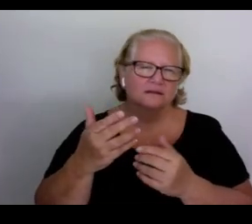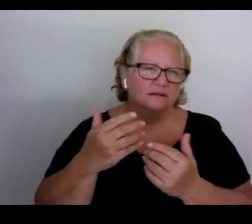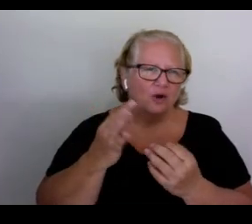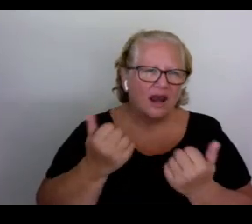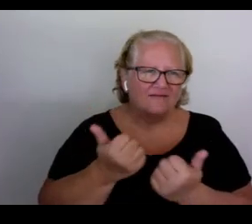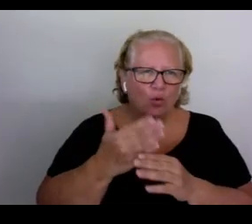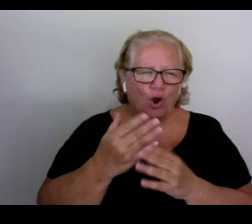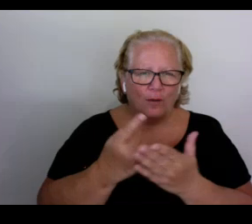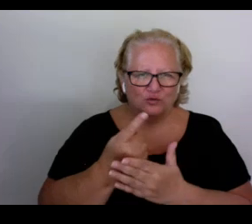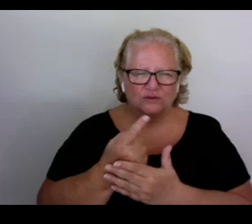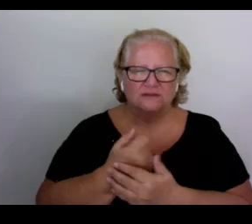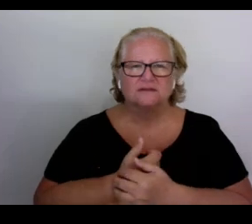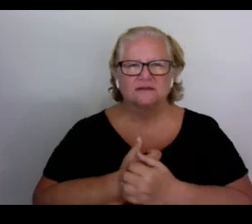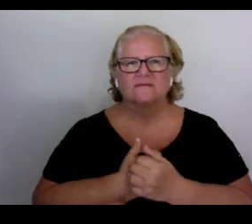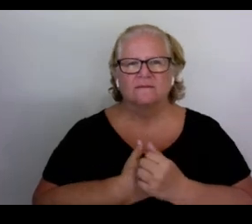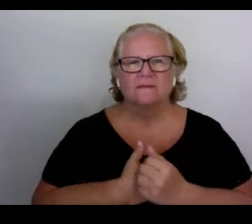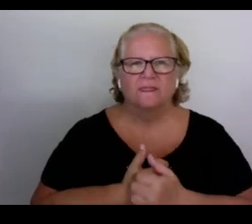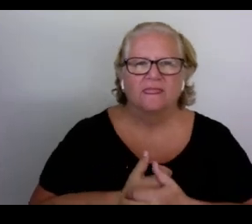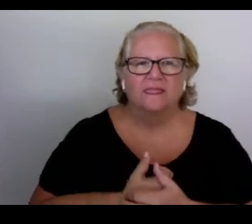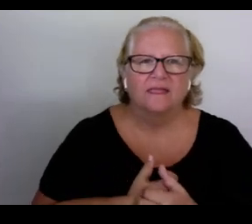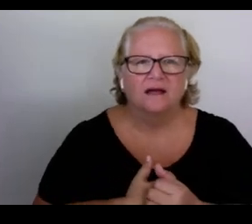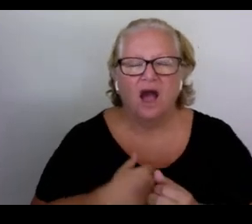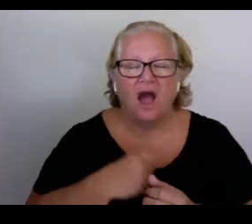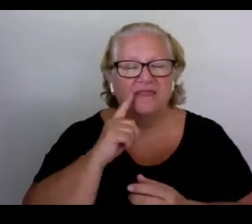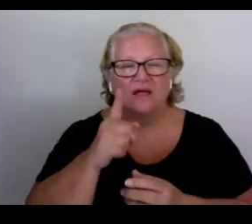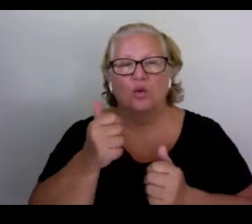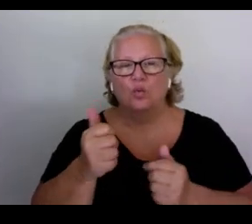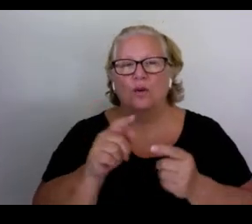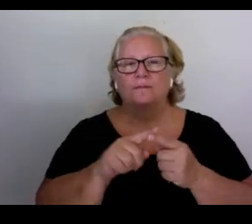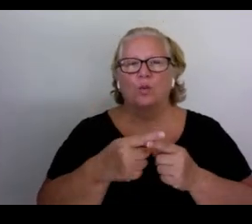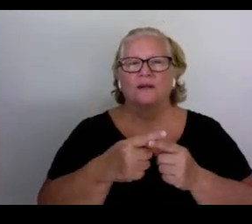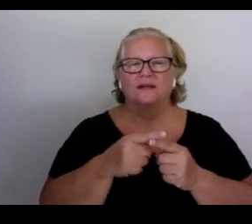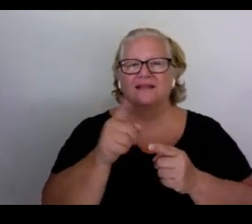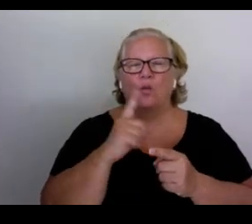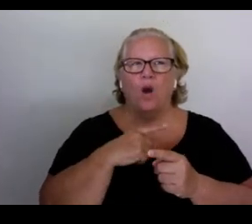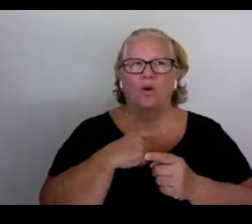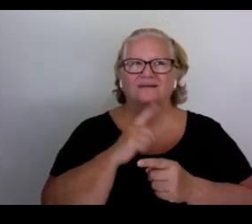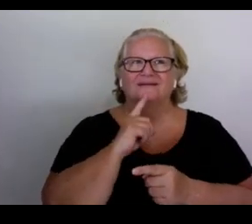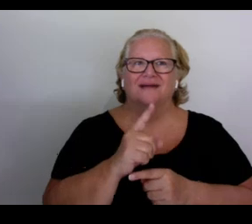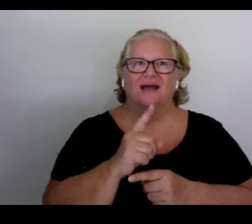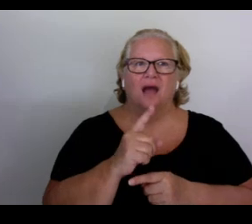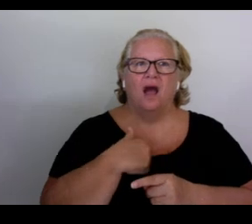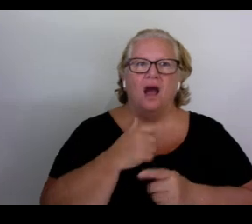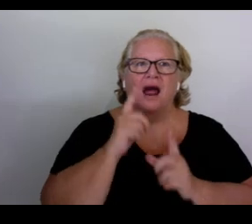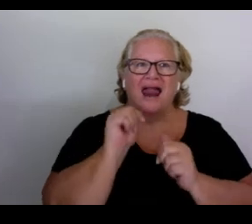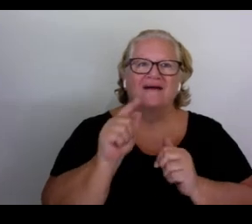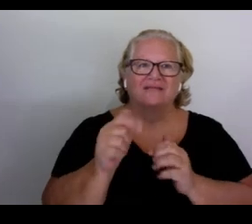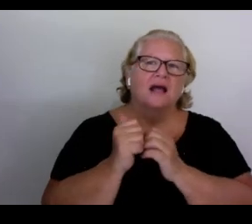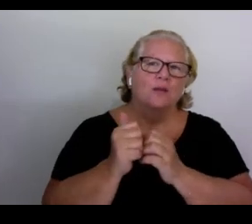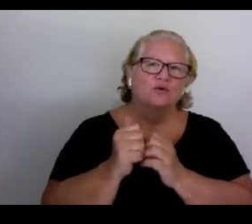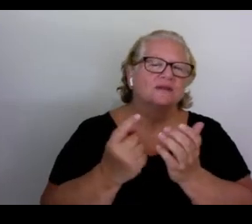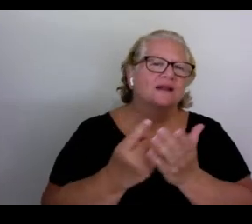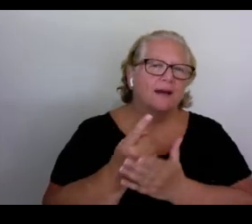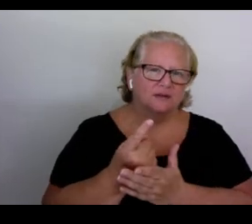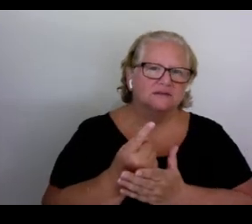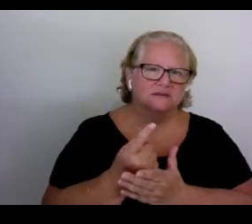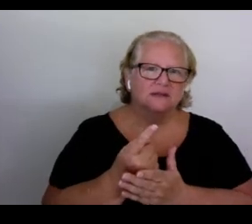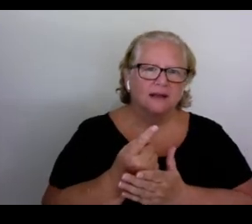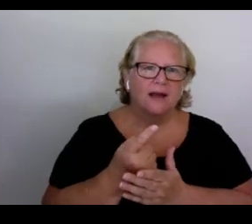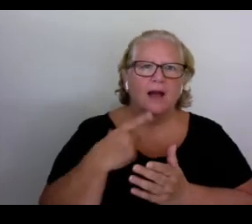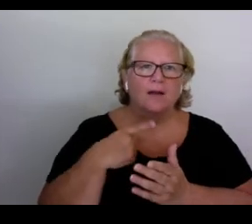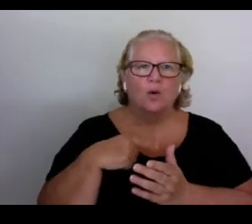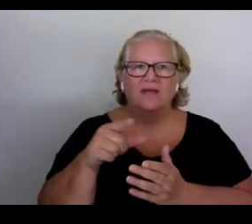So I think that's a really excellent point, and why I was highlighting the fact I love the collaboration that occurs, because there's